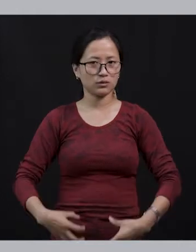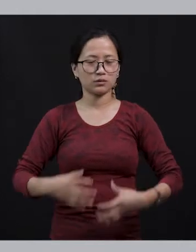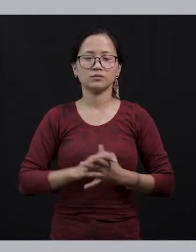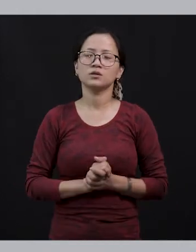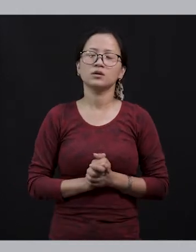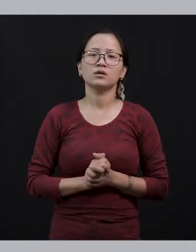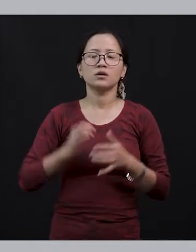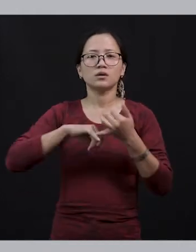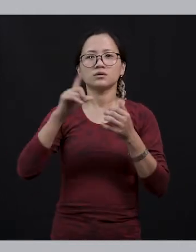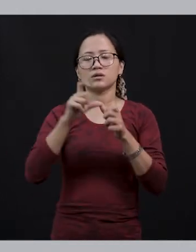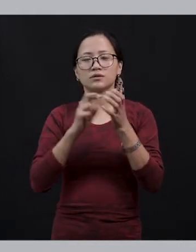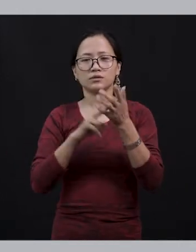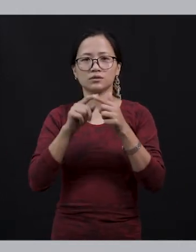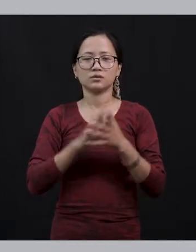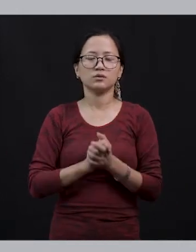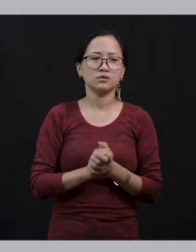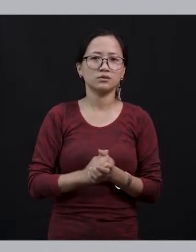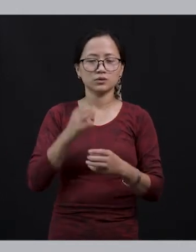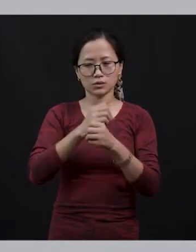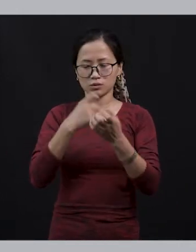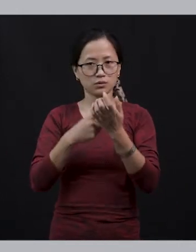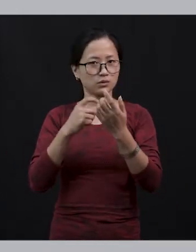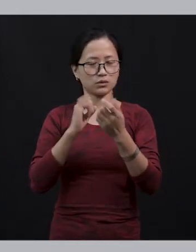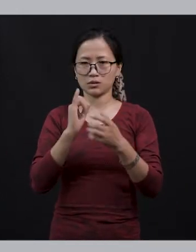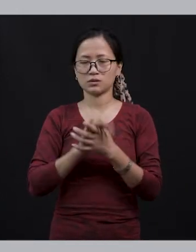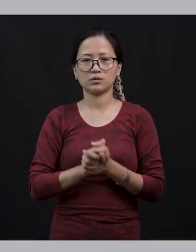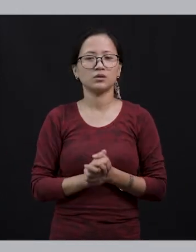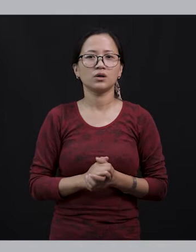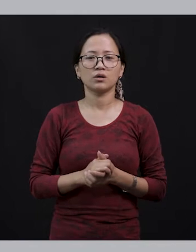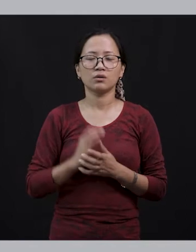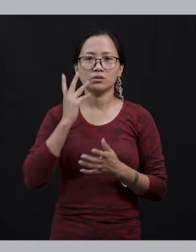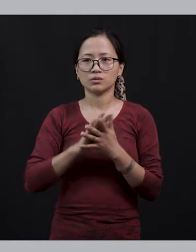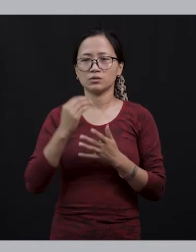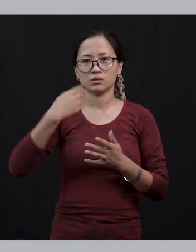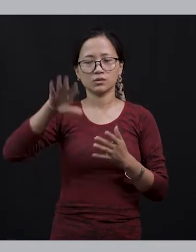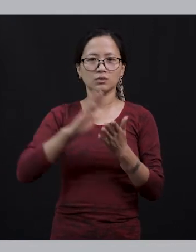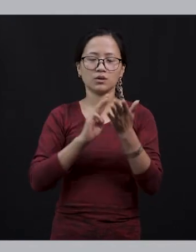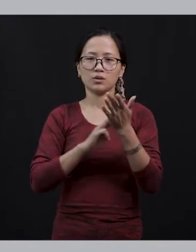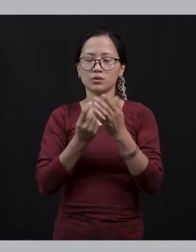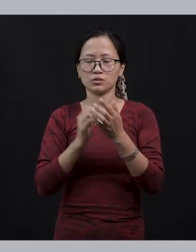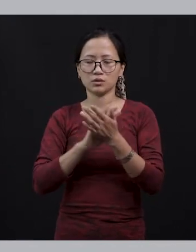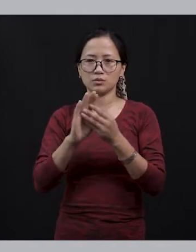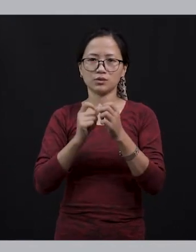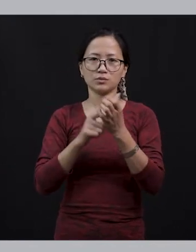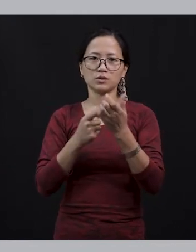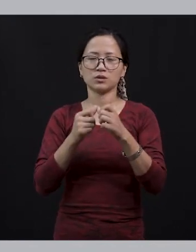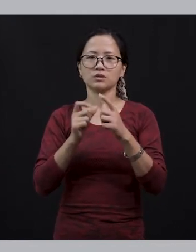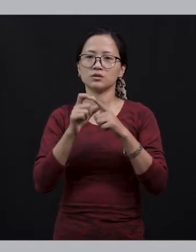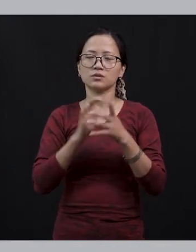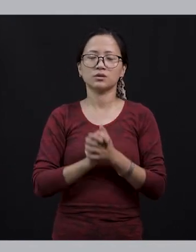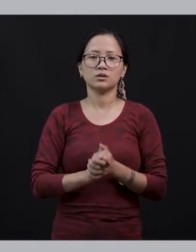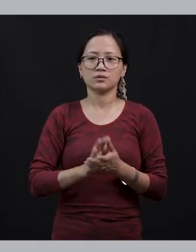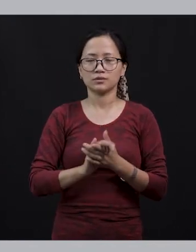slave of Muhammad Ghori, and he was the one who was, when Muhammad Ghori annexed India, or when